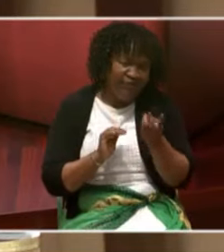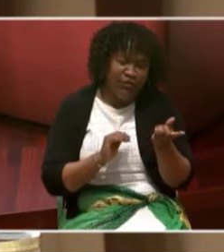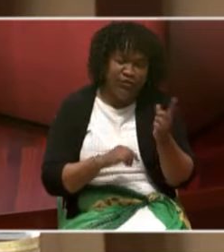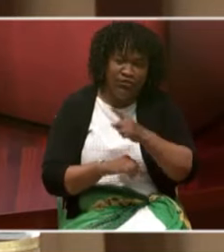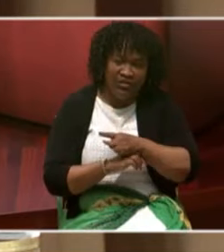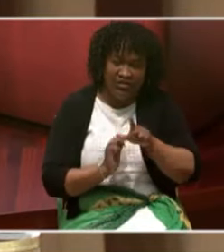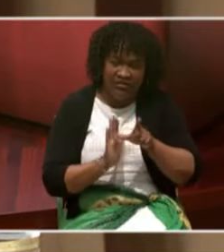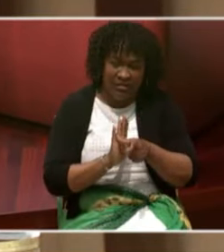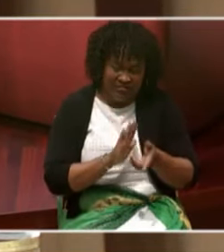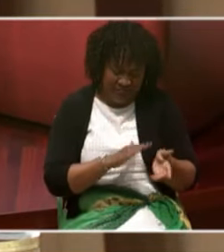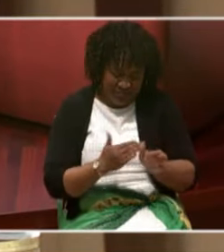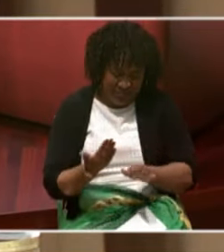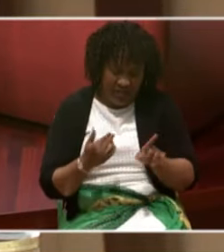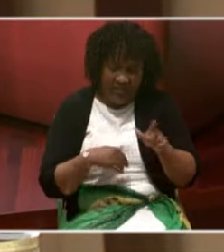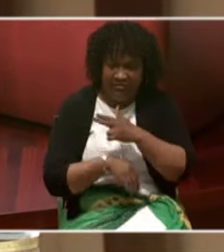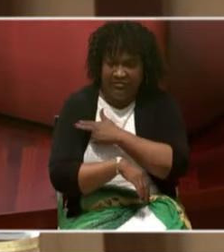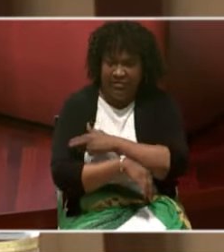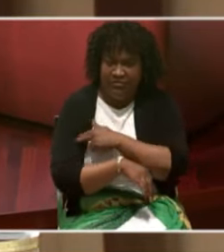continue.